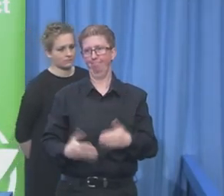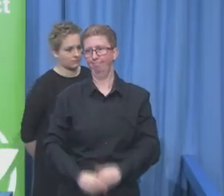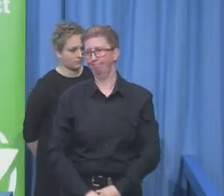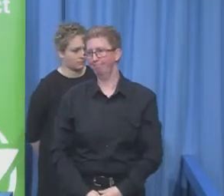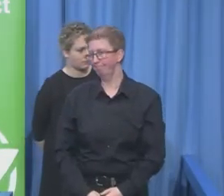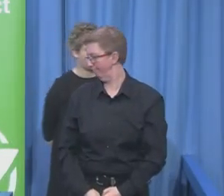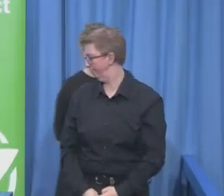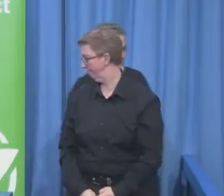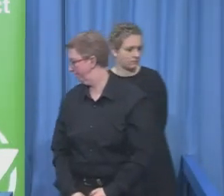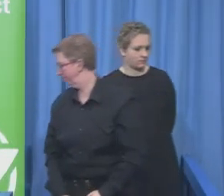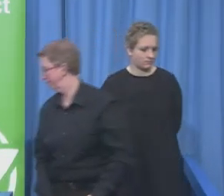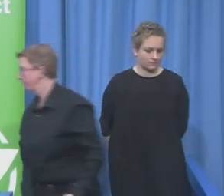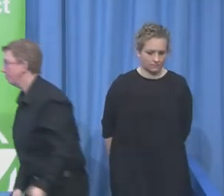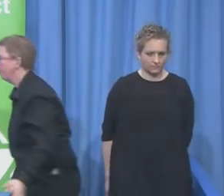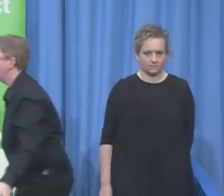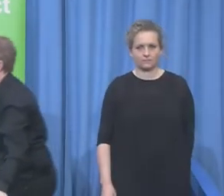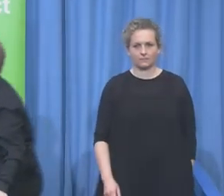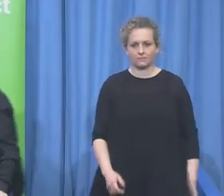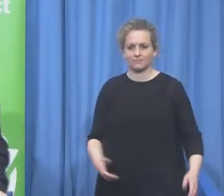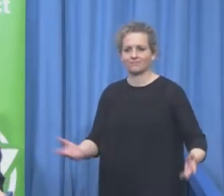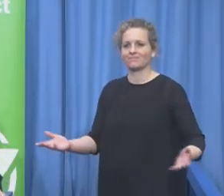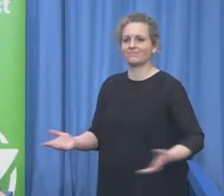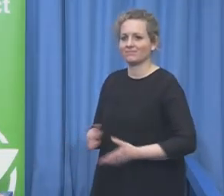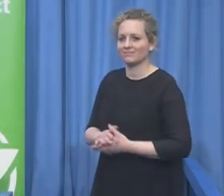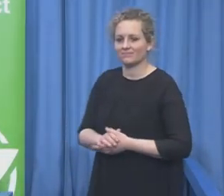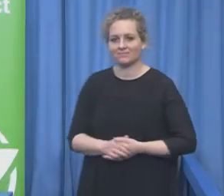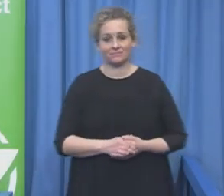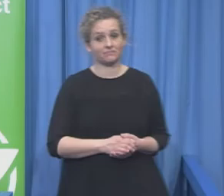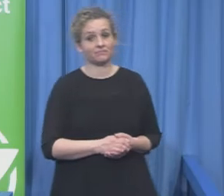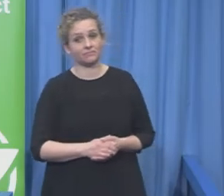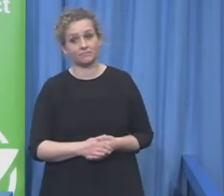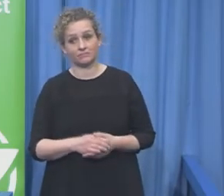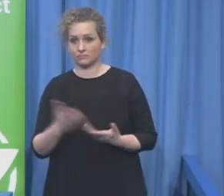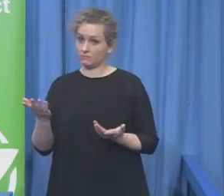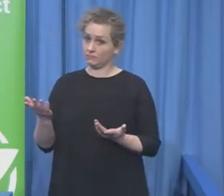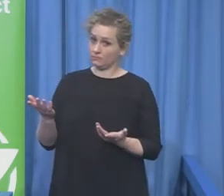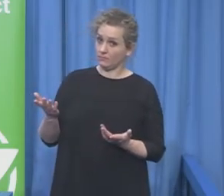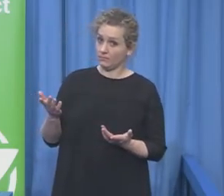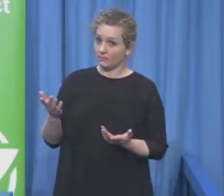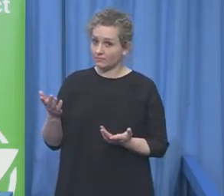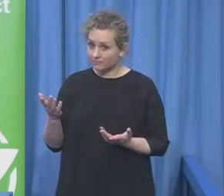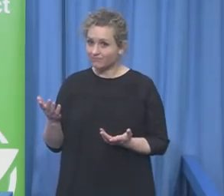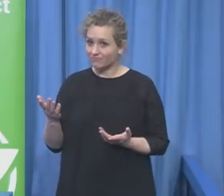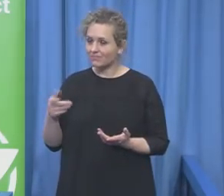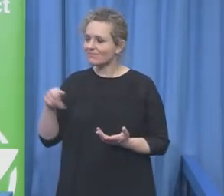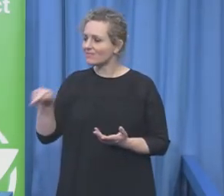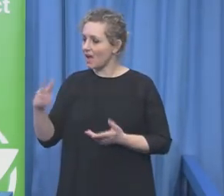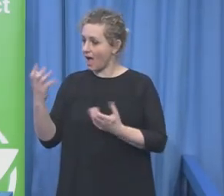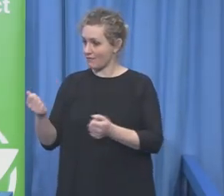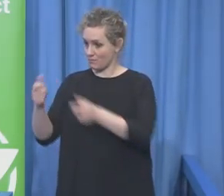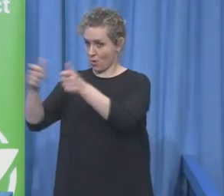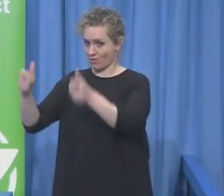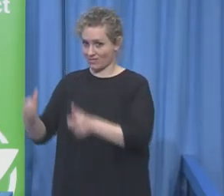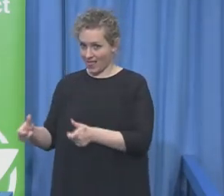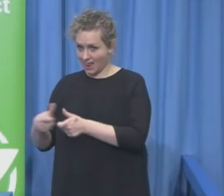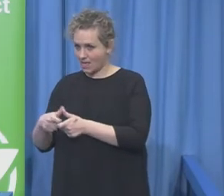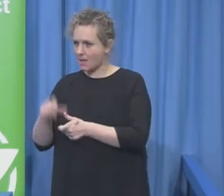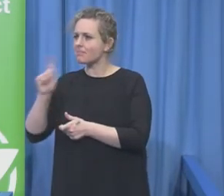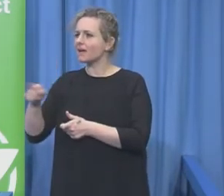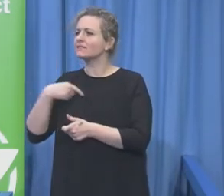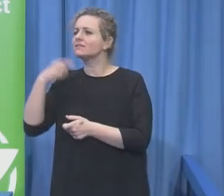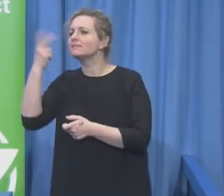is a multi-stakeholder model. So there, if we are working with a local rehabilitation center, or for that matter, even a company, we have to be